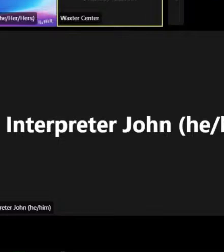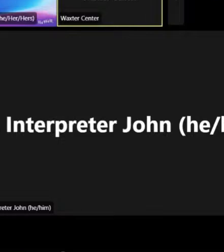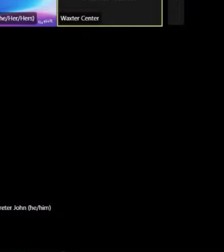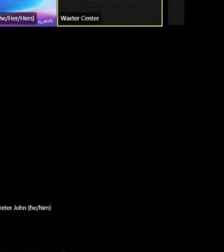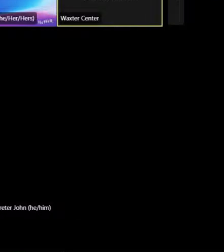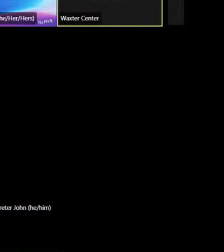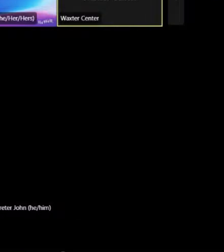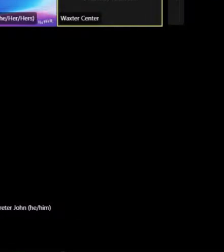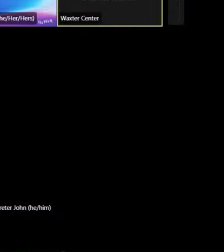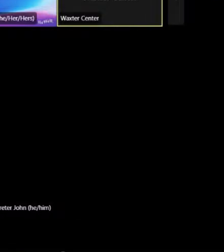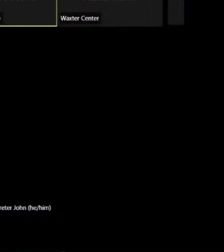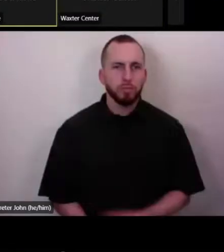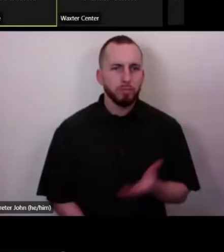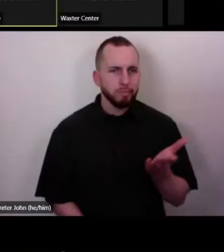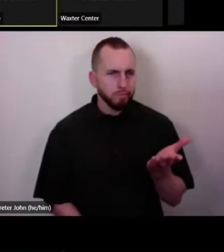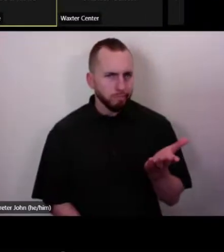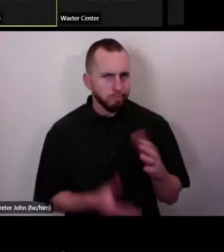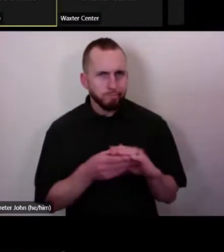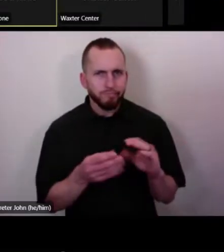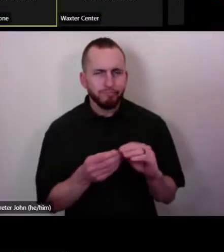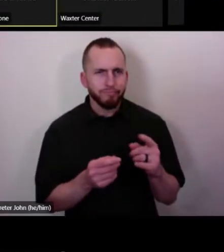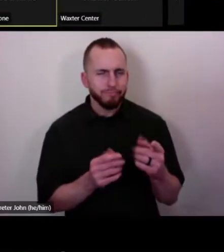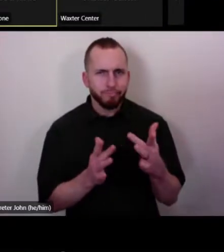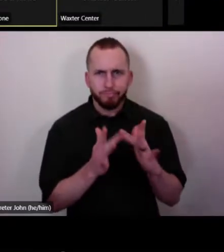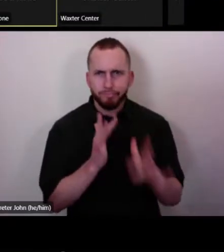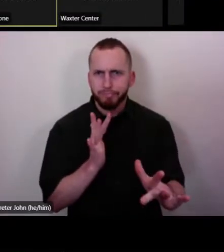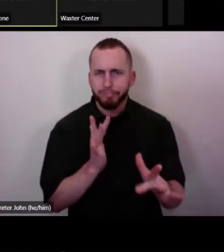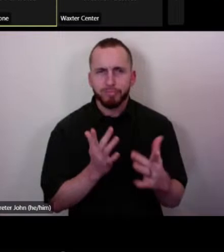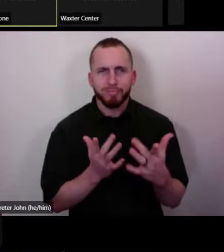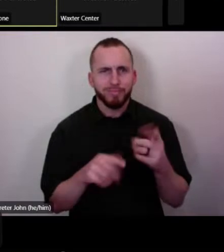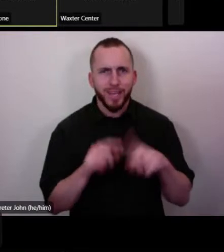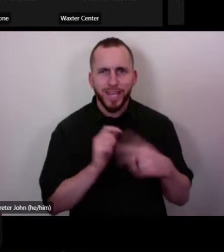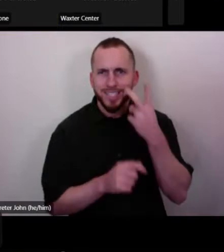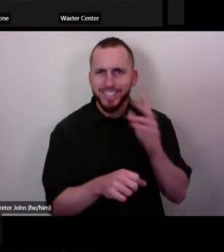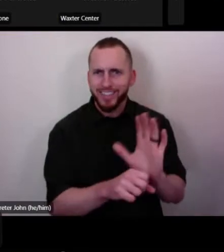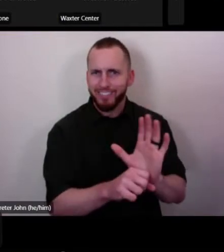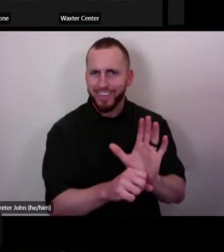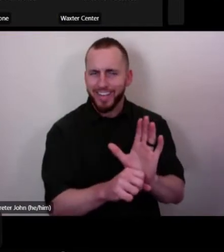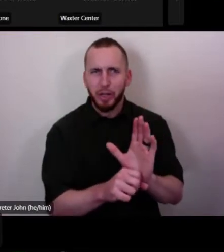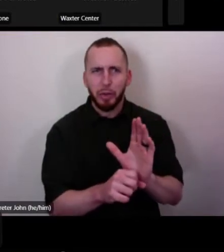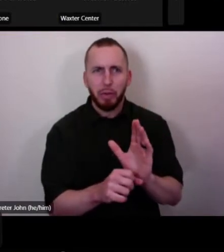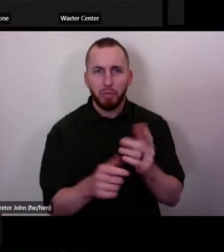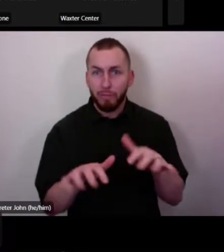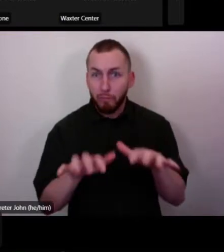the video. She's not highlighted. We have 2 minutes.